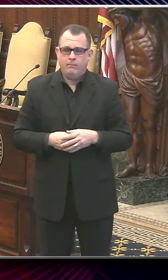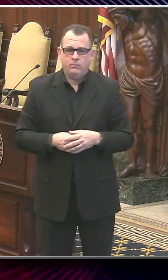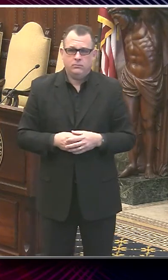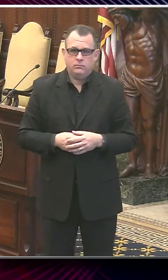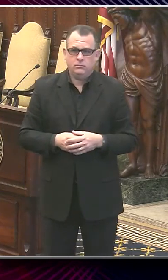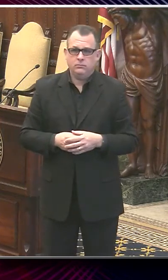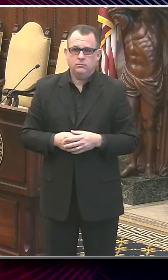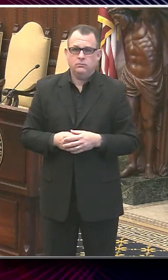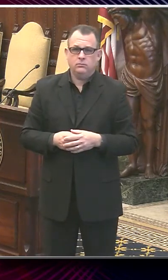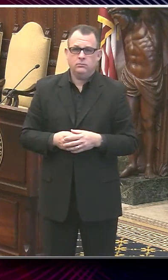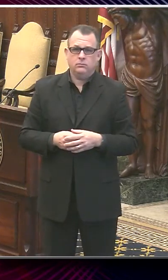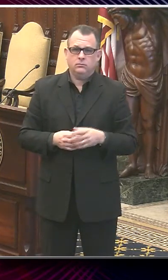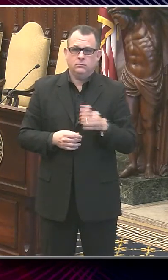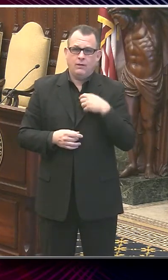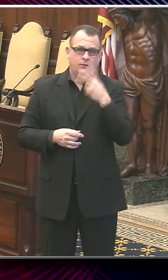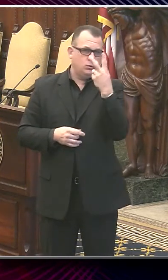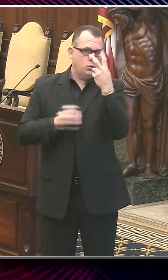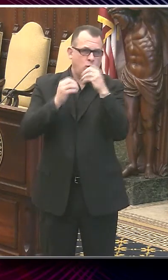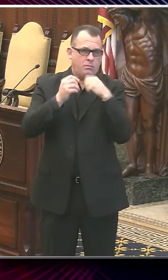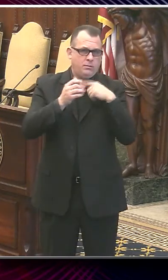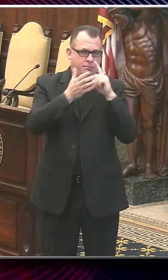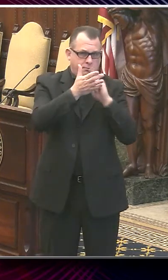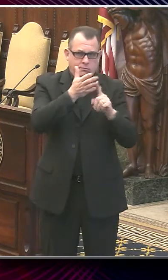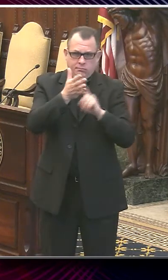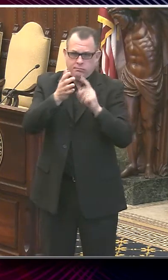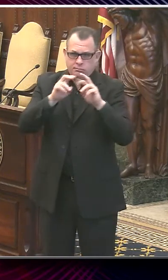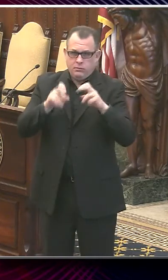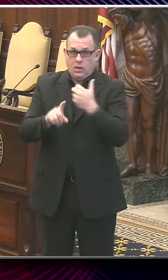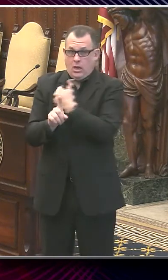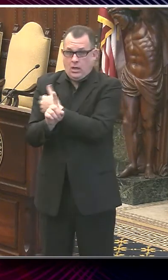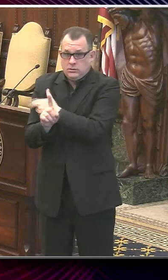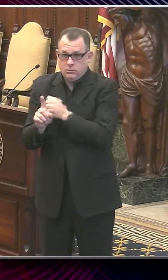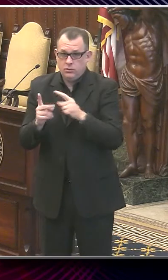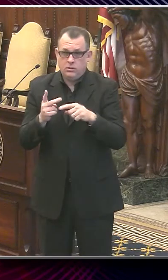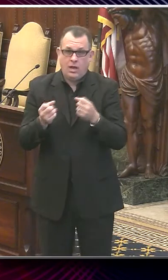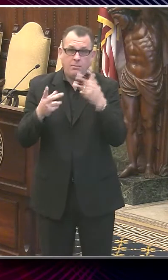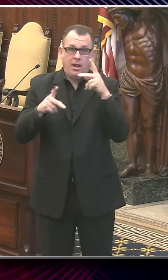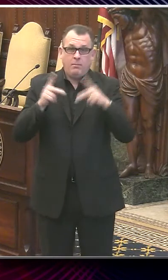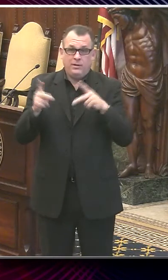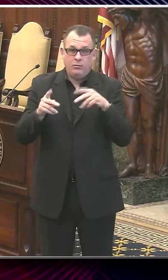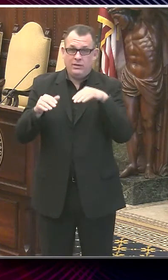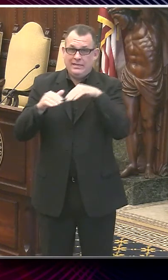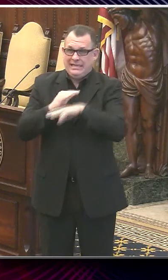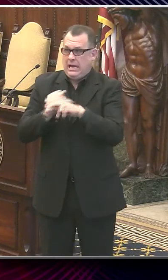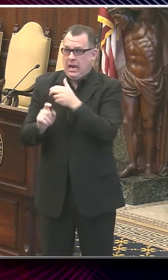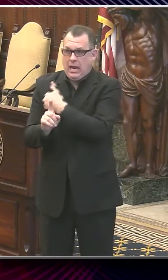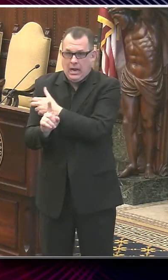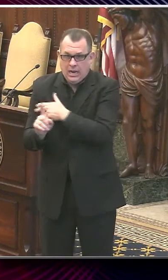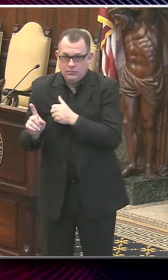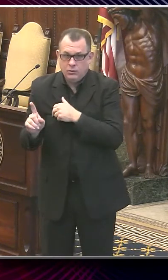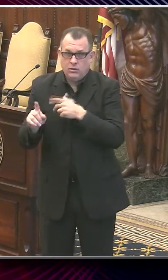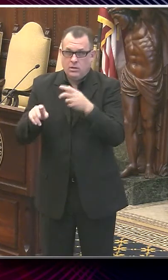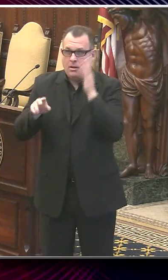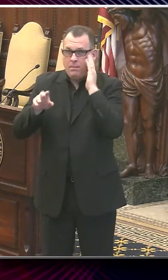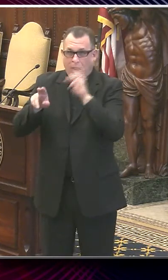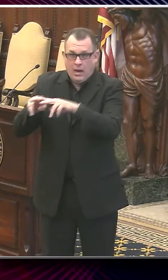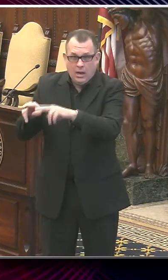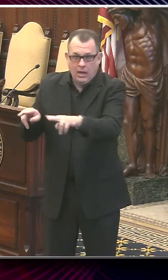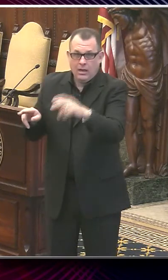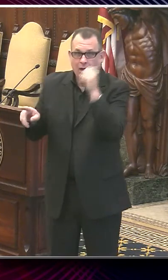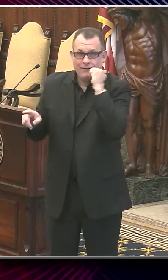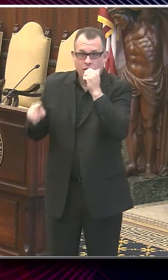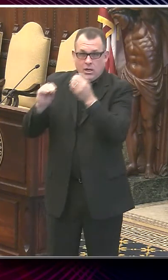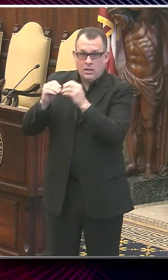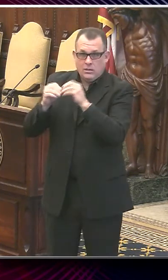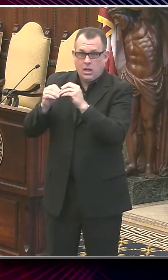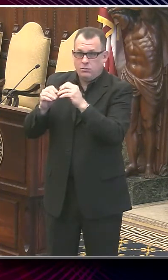I have two numbers we're looking at on hospitalizations. One is how many people are in hospital beds at any given day, and those are the numbers that I've